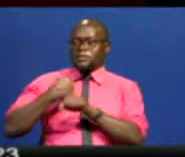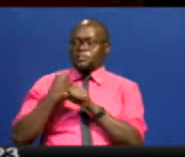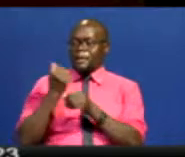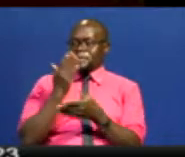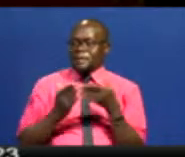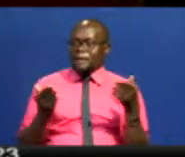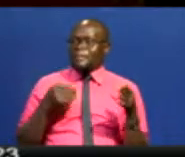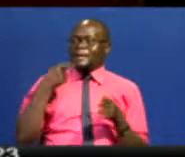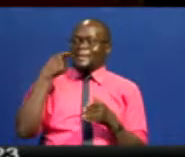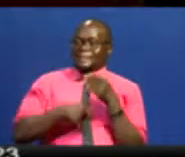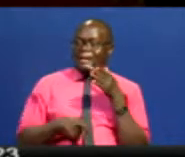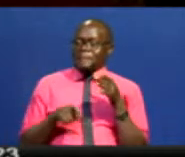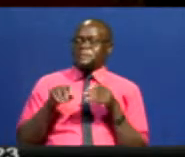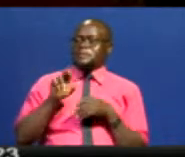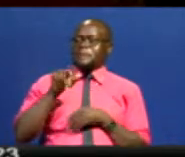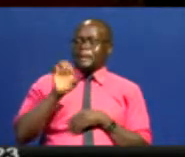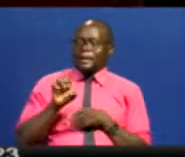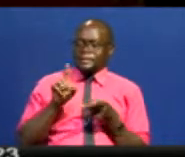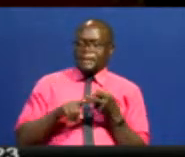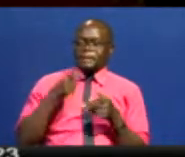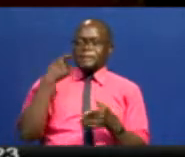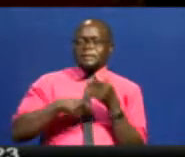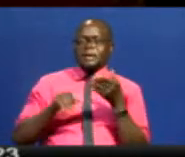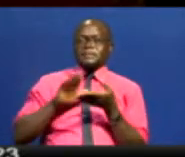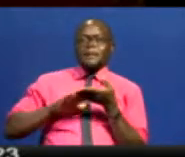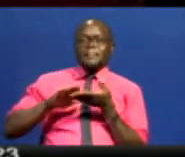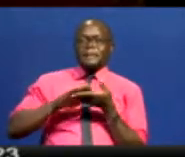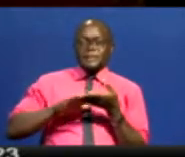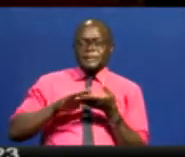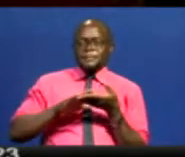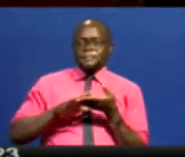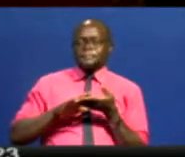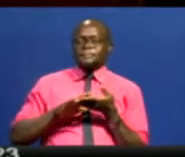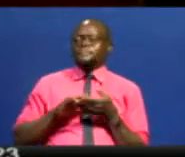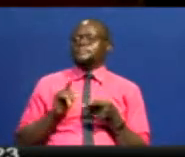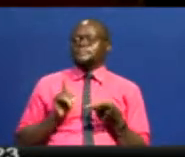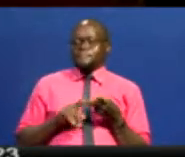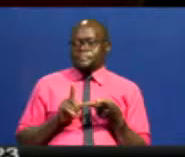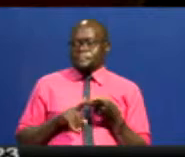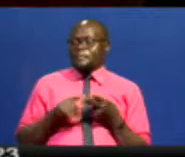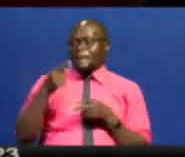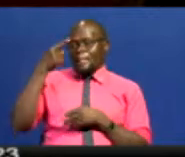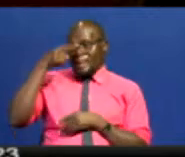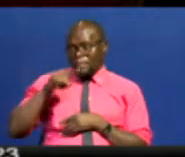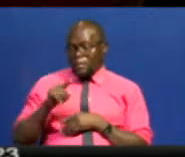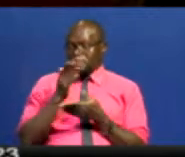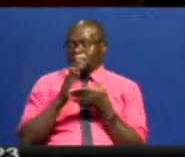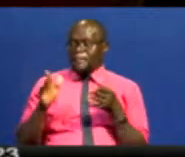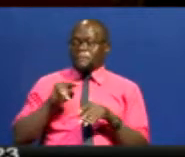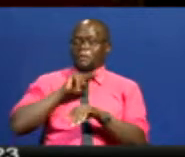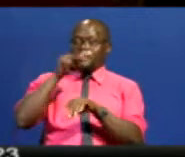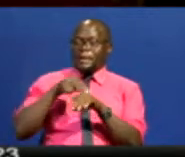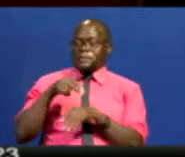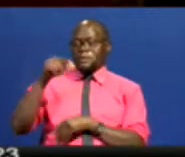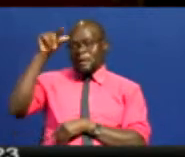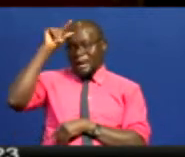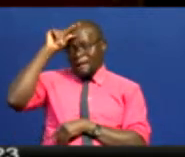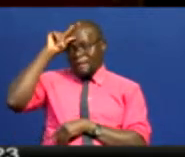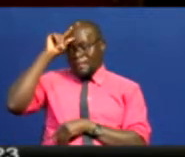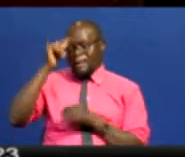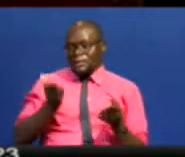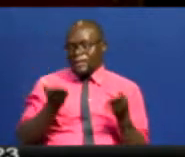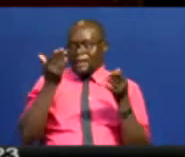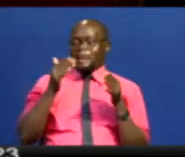in tax rates and tax bases. Honorable Speaker, the policy is part of the national government's efforts to